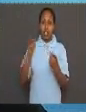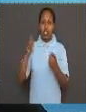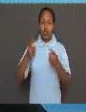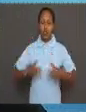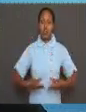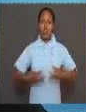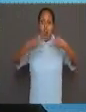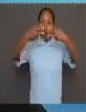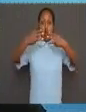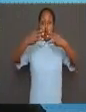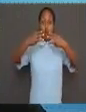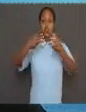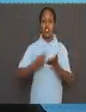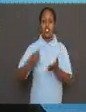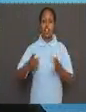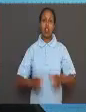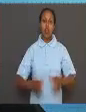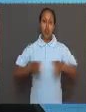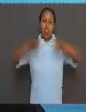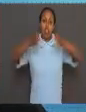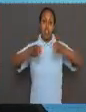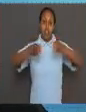walls of the container.